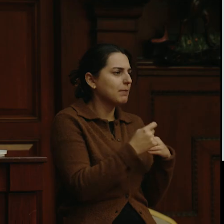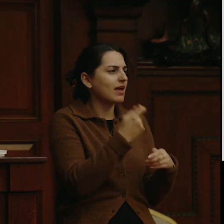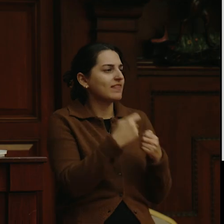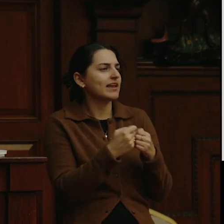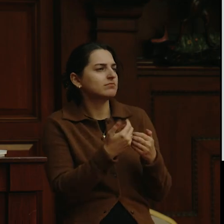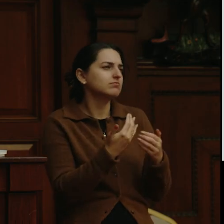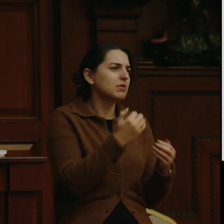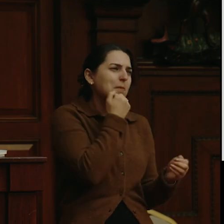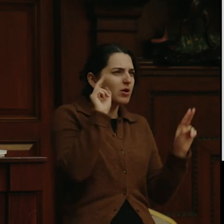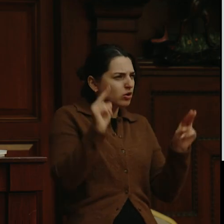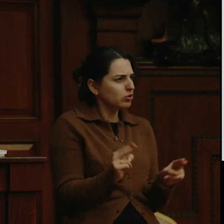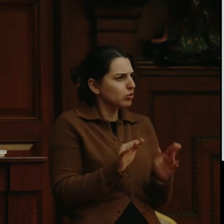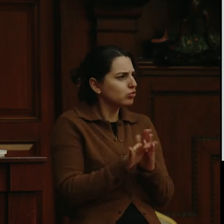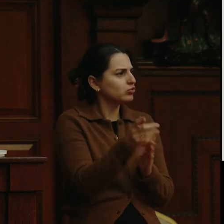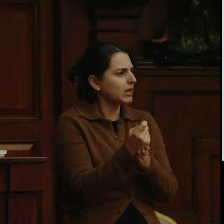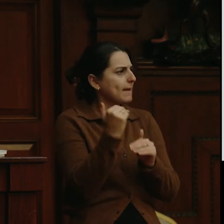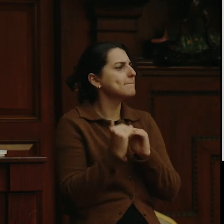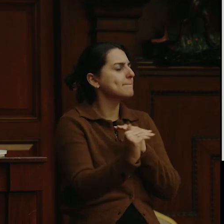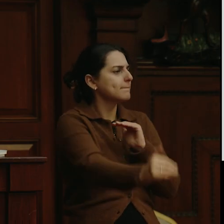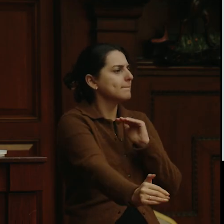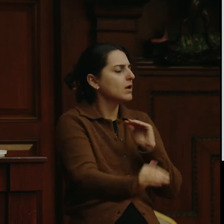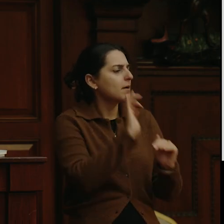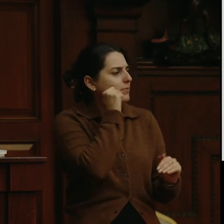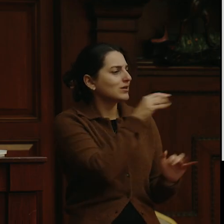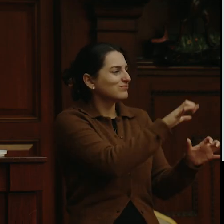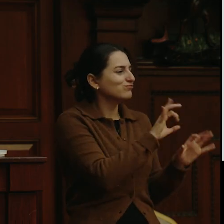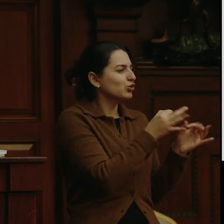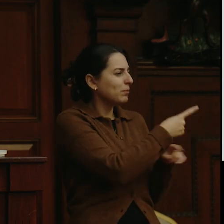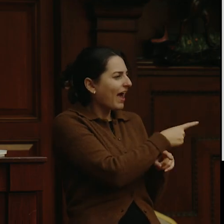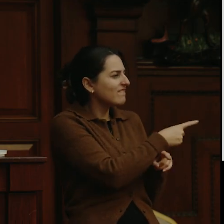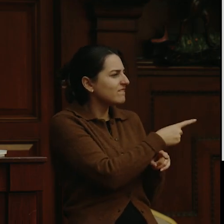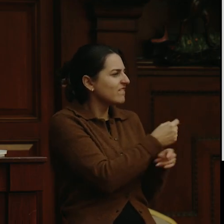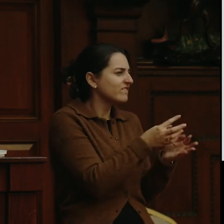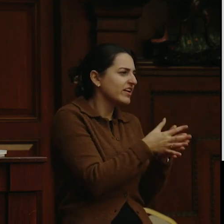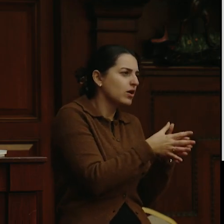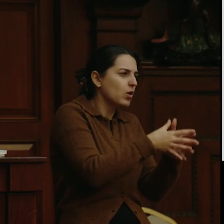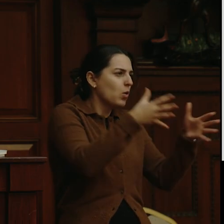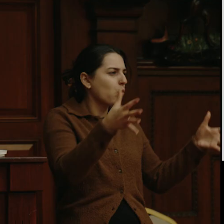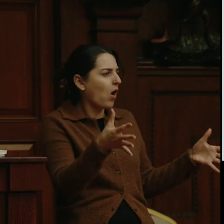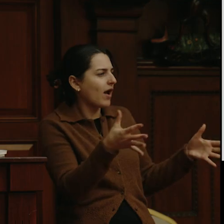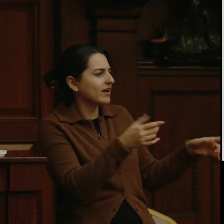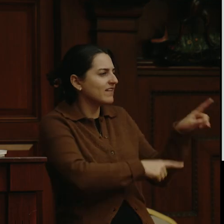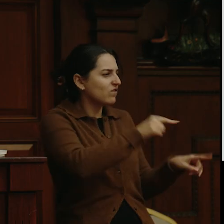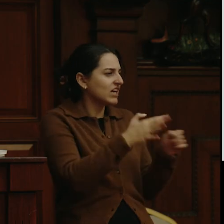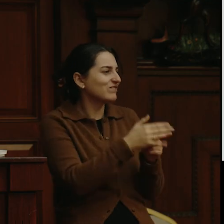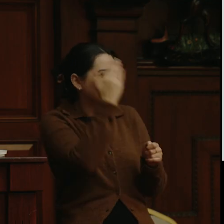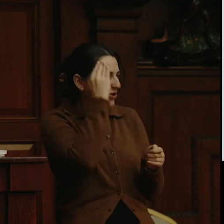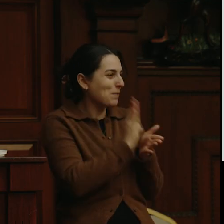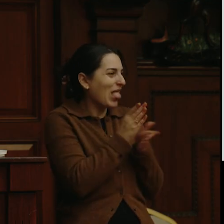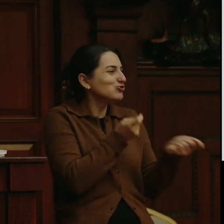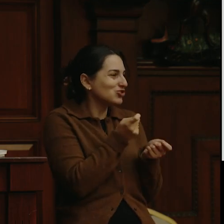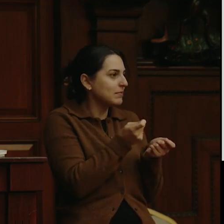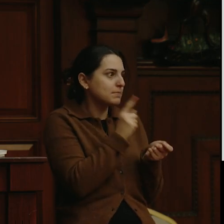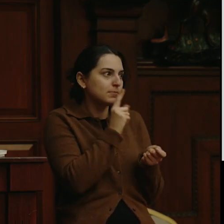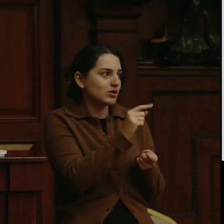day cases. And again, I think is because the rheumatoid group have this now wide variety of biologic treatments that we don't have